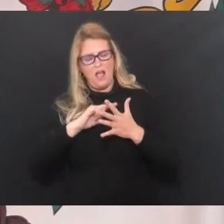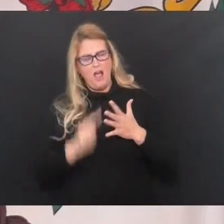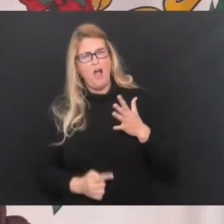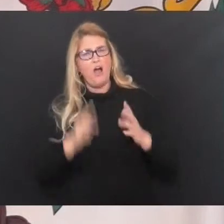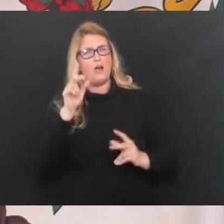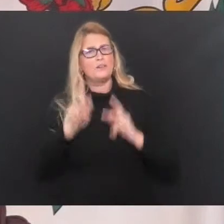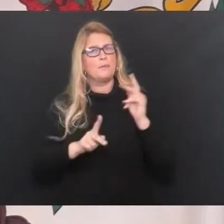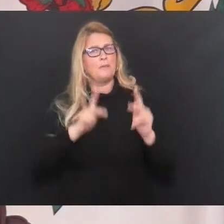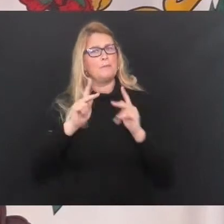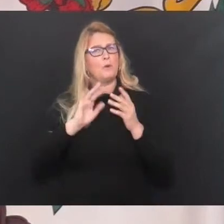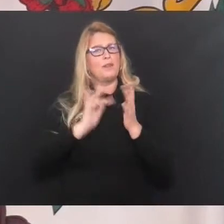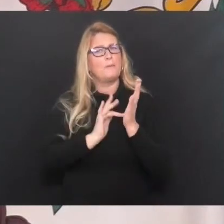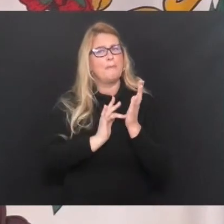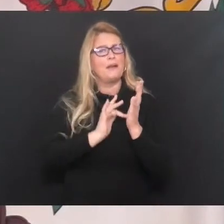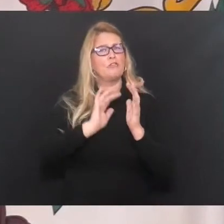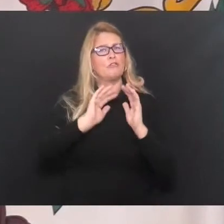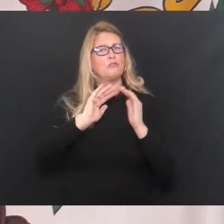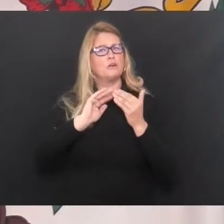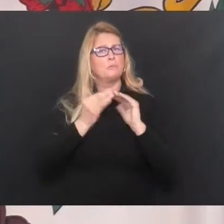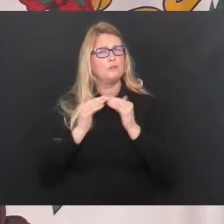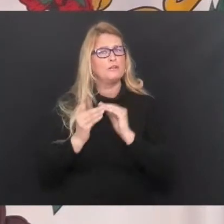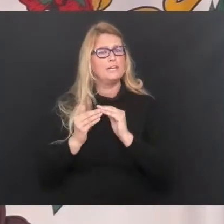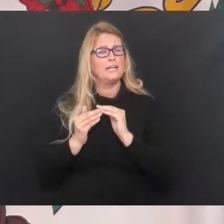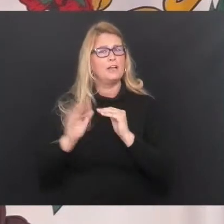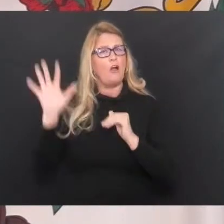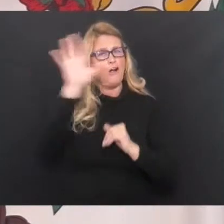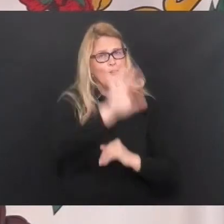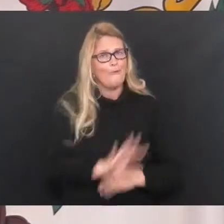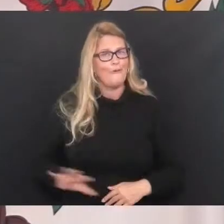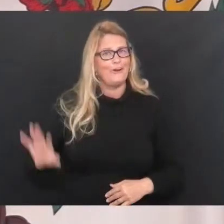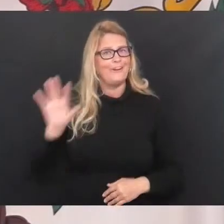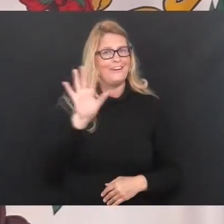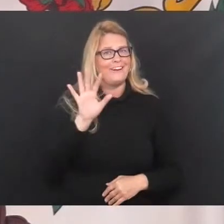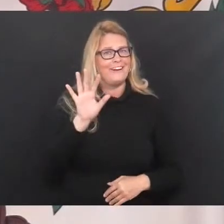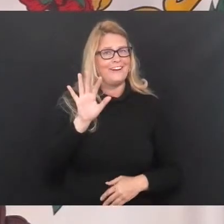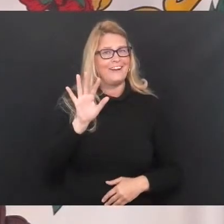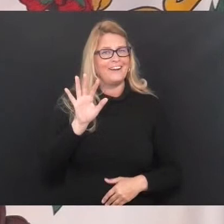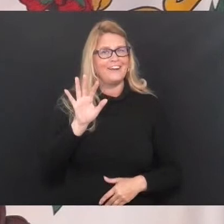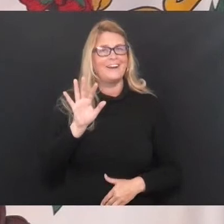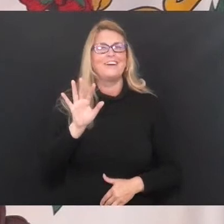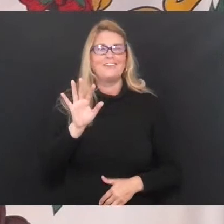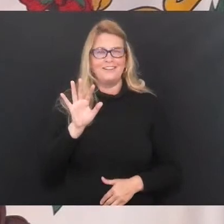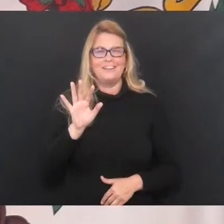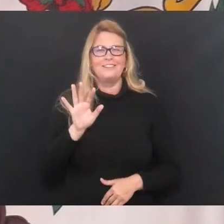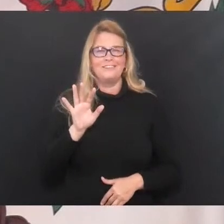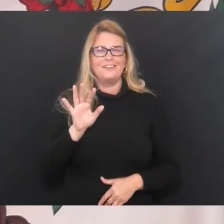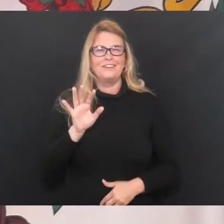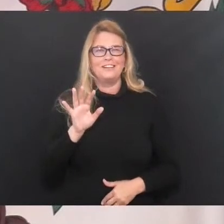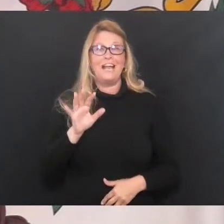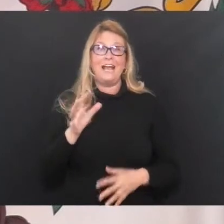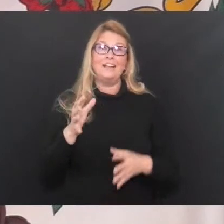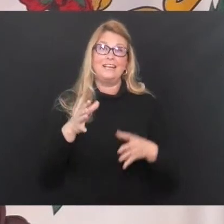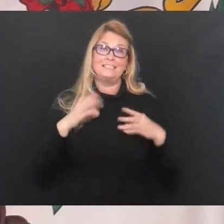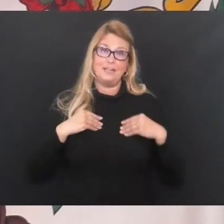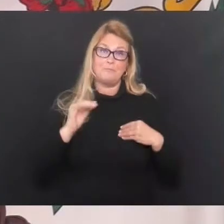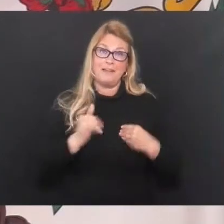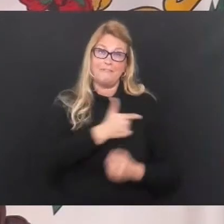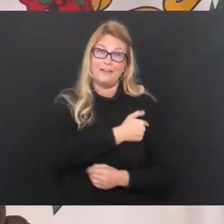in the medical community all over the place and be getting this